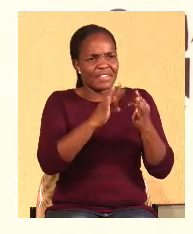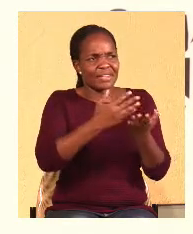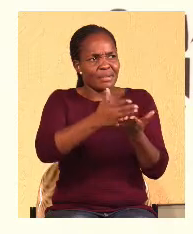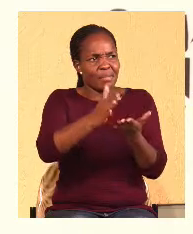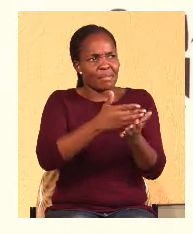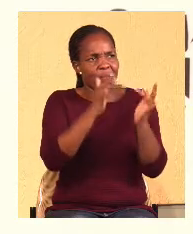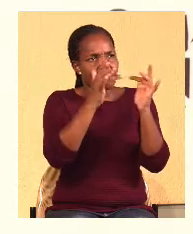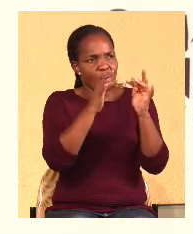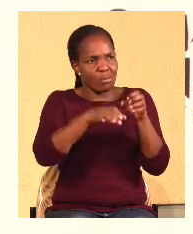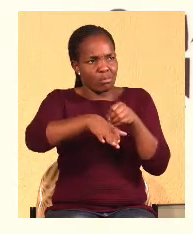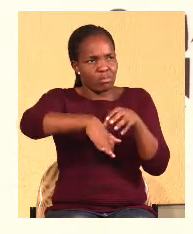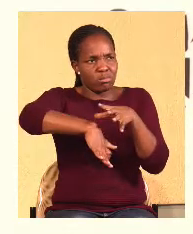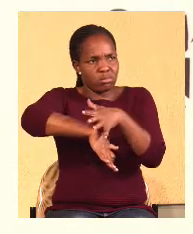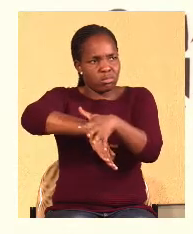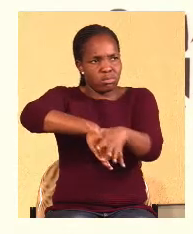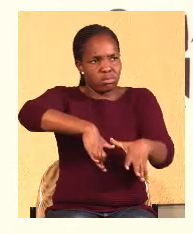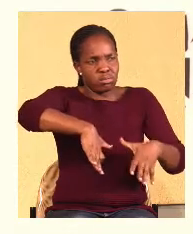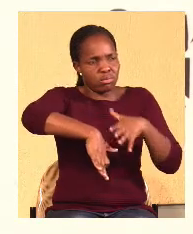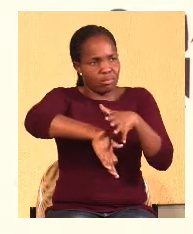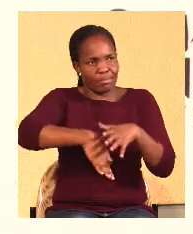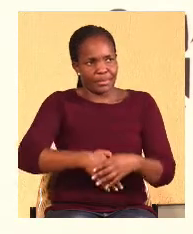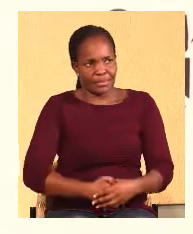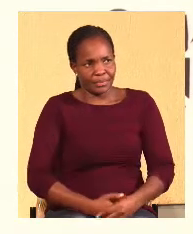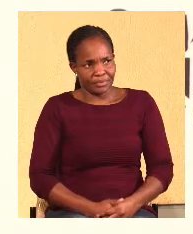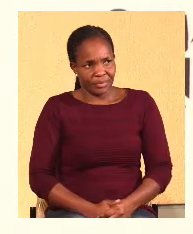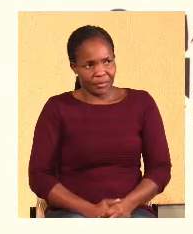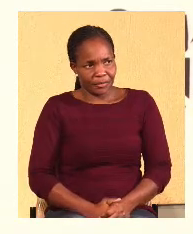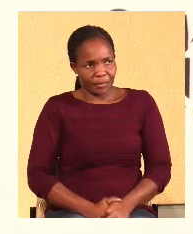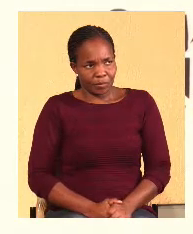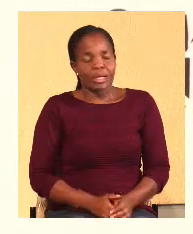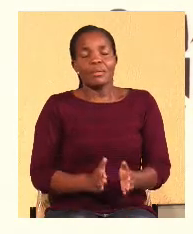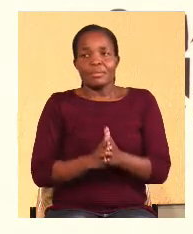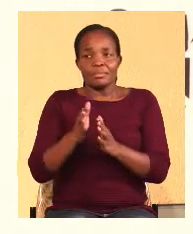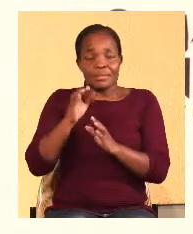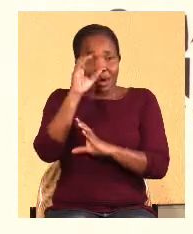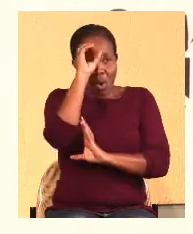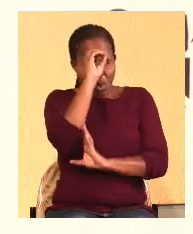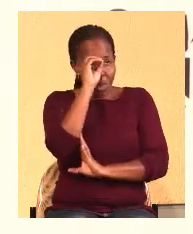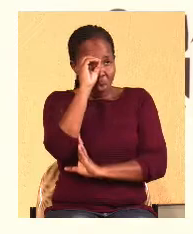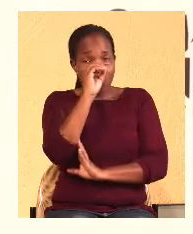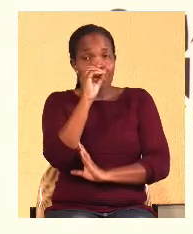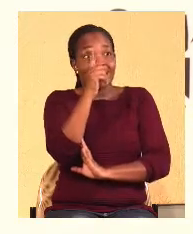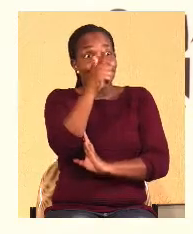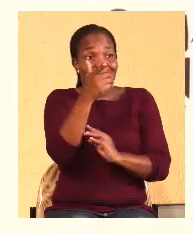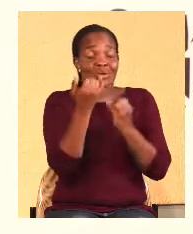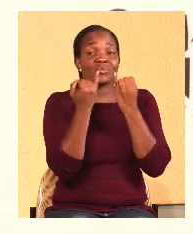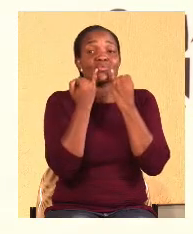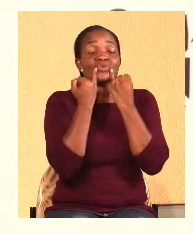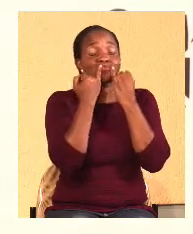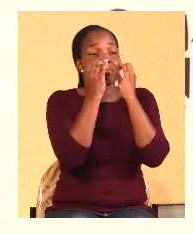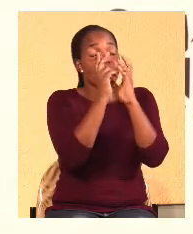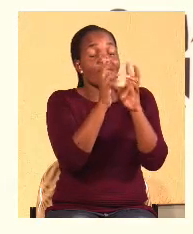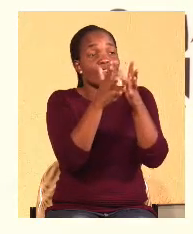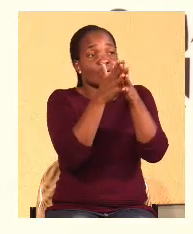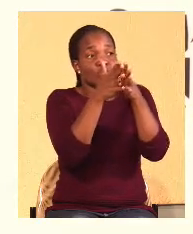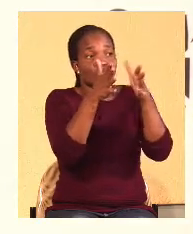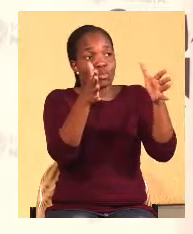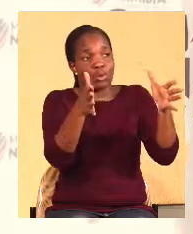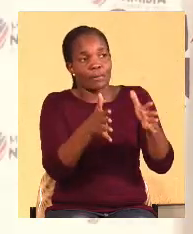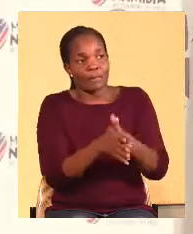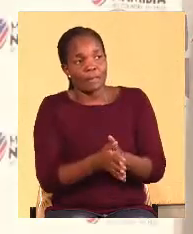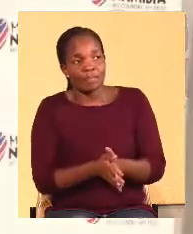we should use the media so as to inform the people. That's about correct. It. That's correct. That information will be shared as we go along. Yes. In fact, the security cluster